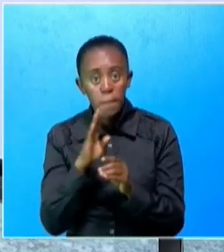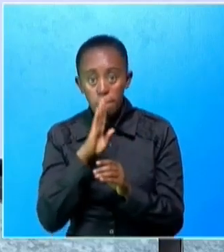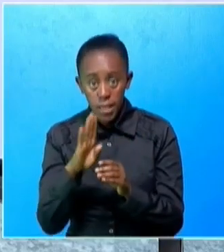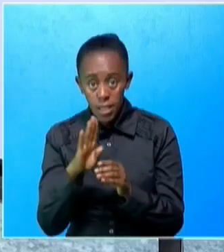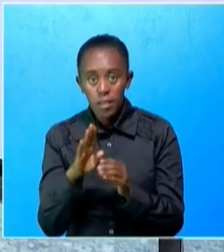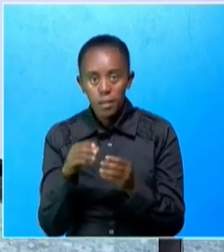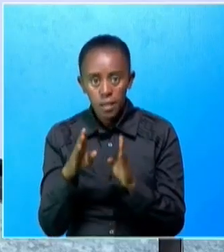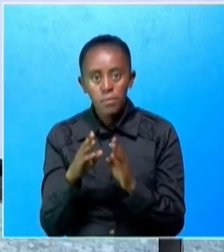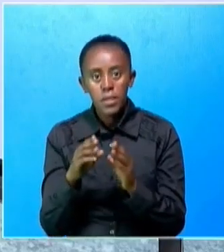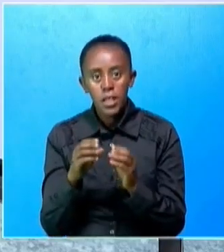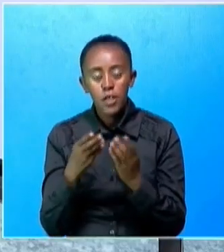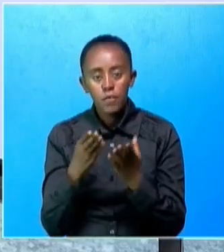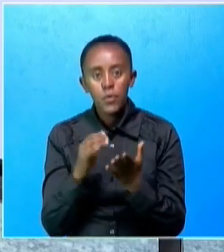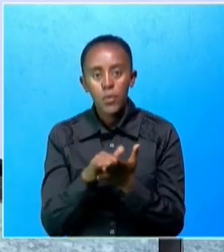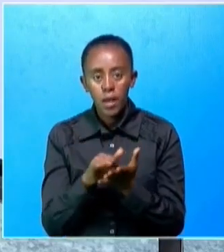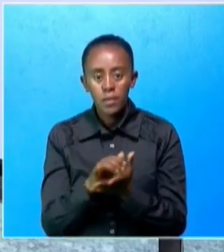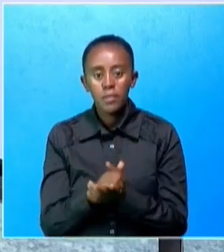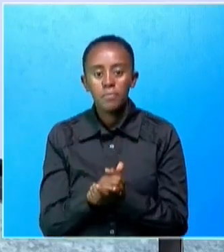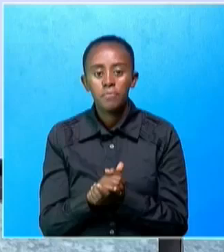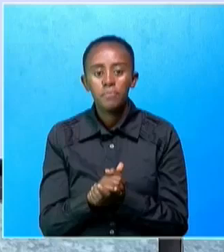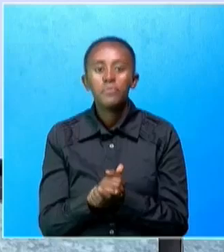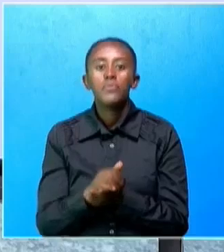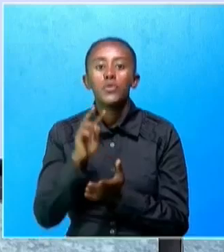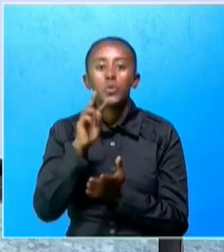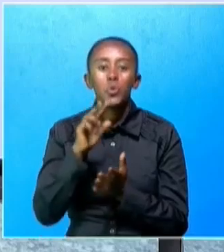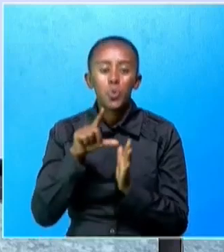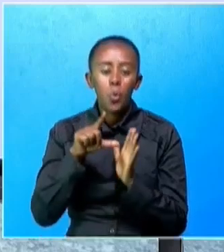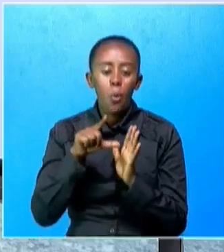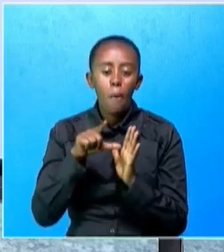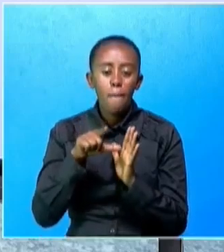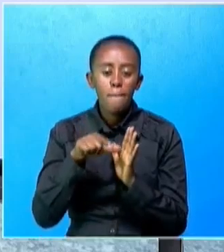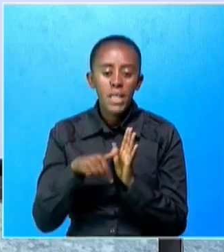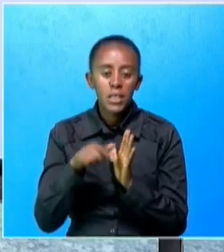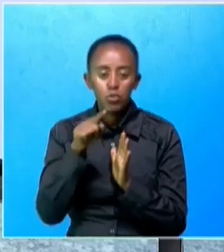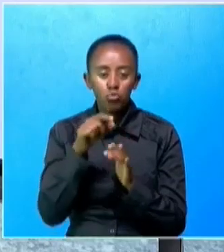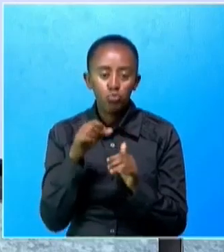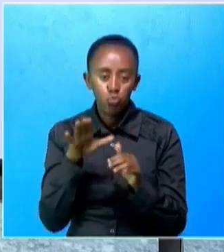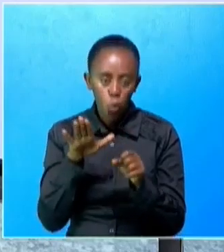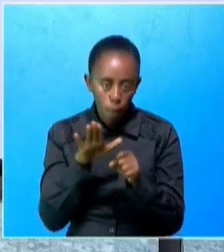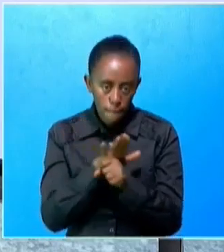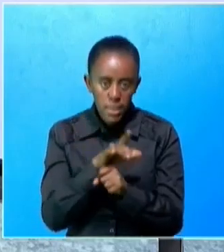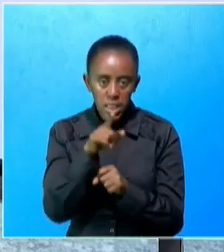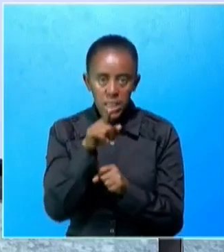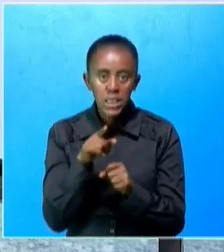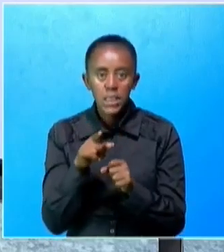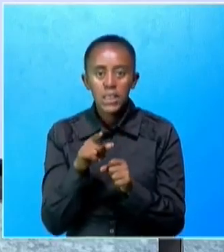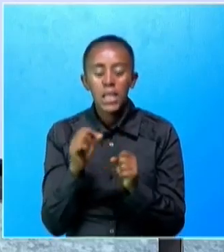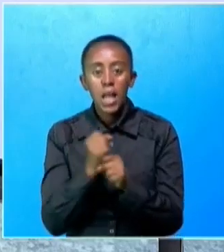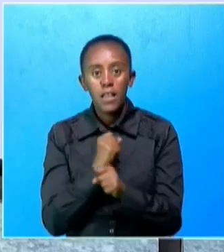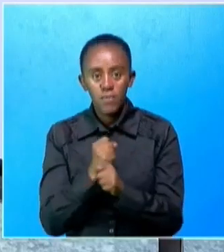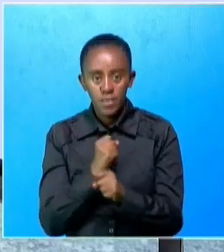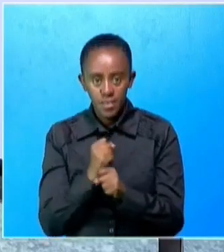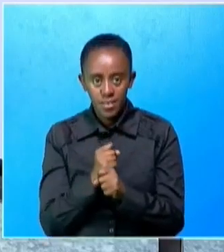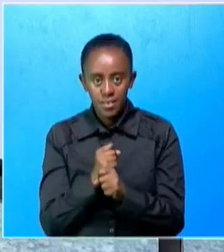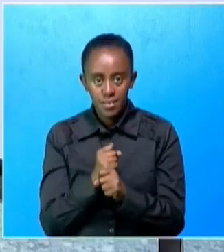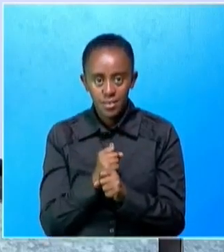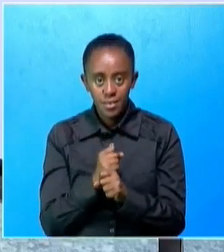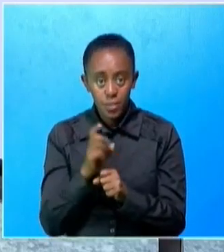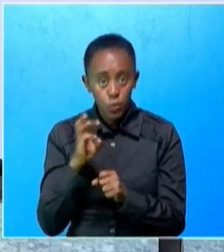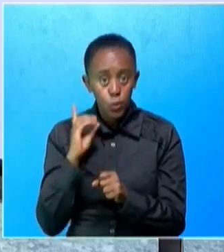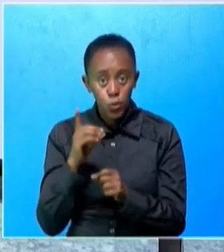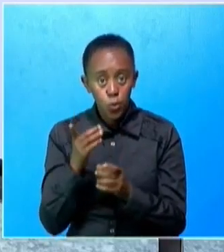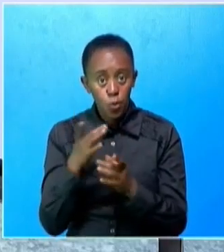Let me give you that 2 minutes in order to complete this activity. Would you like to do